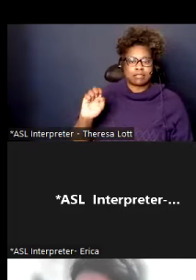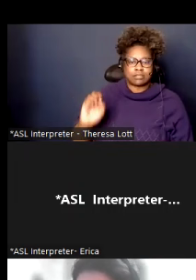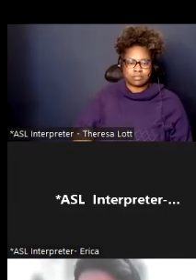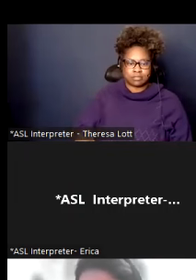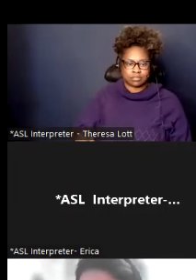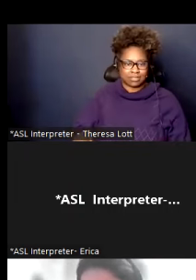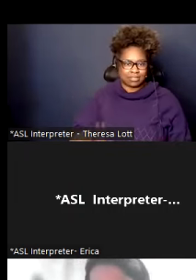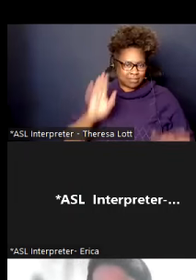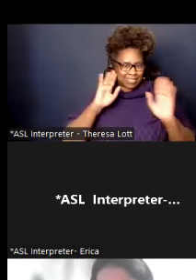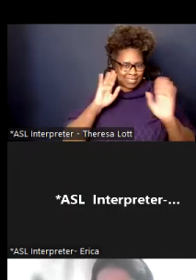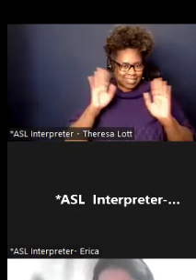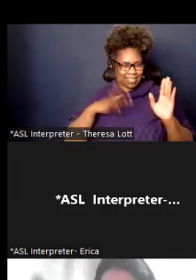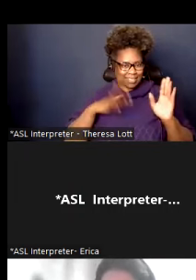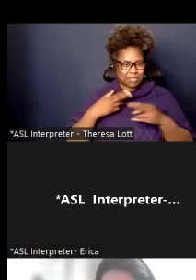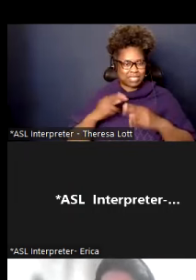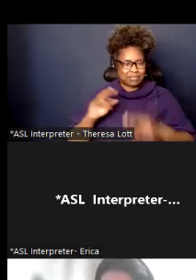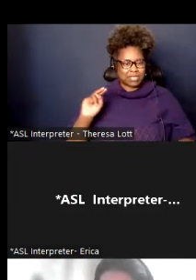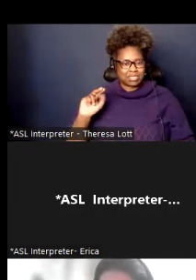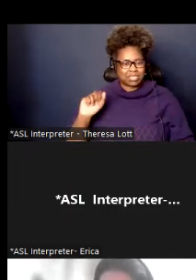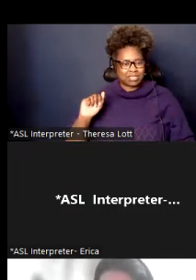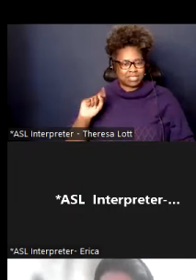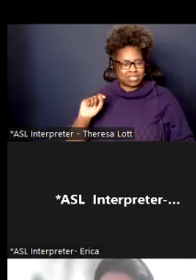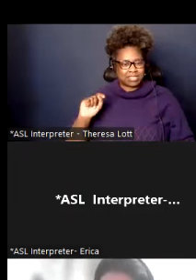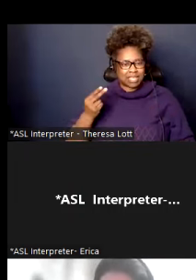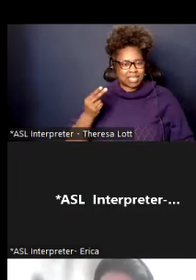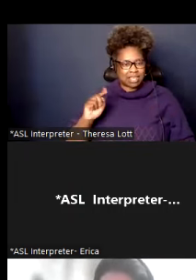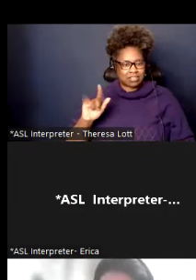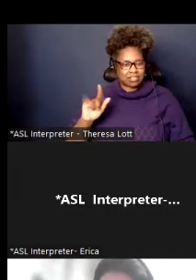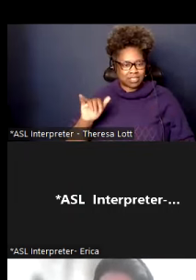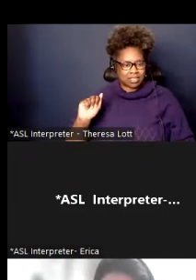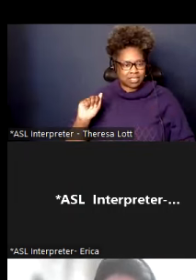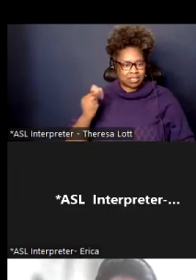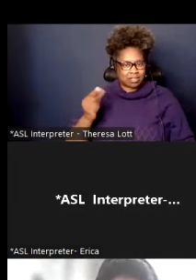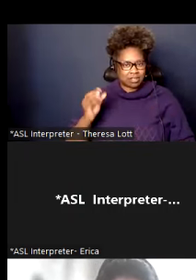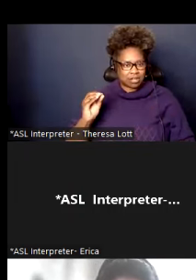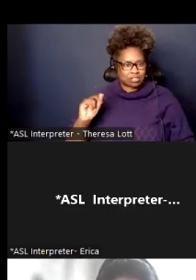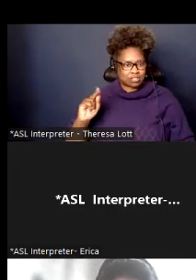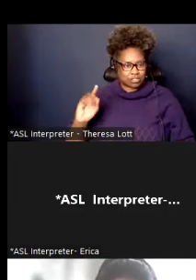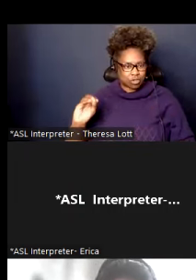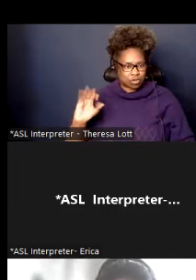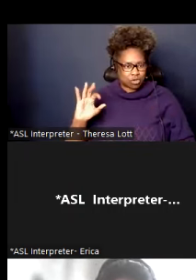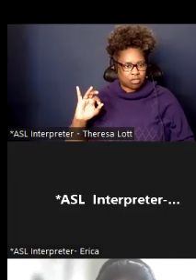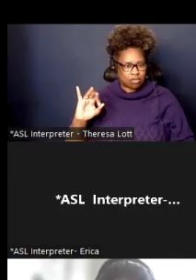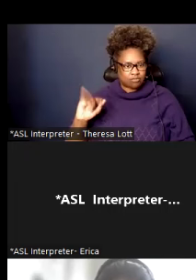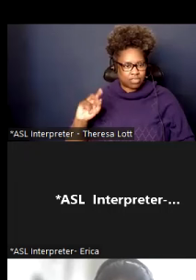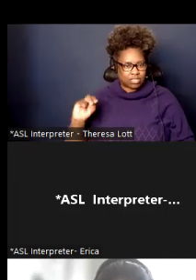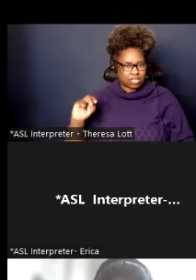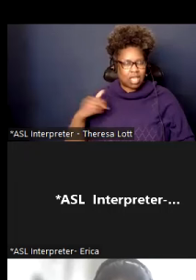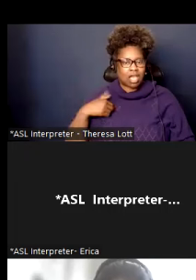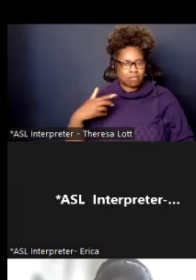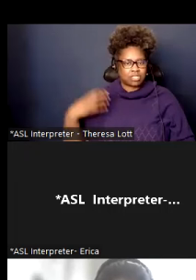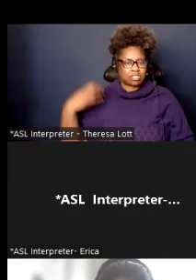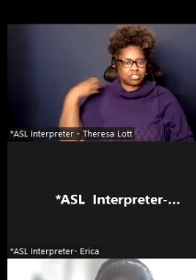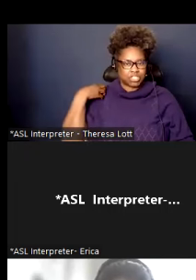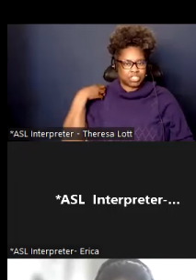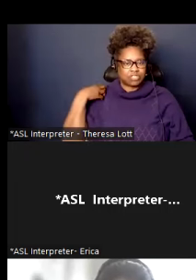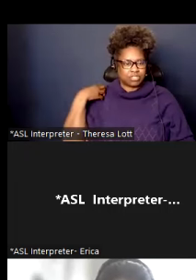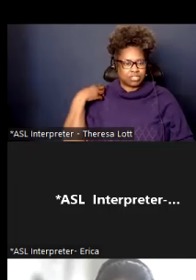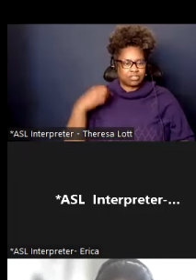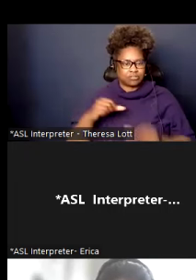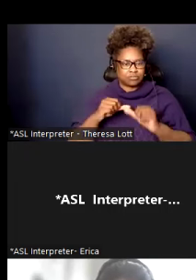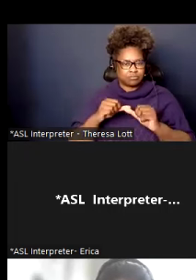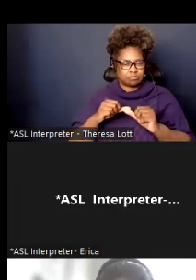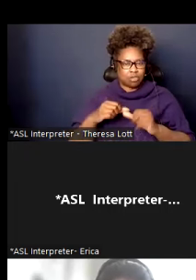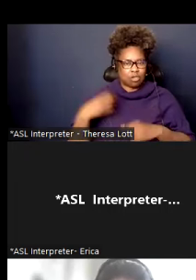Hi, everyone. My name is Natalie Augusto Filion. I'm the Chief Sustainability Officer for the City of Newark, and really grateful to have you all